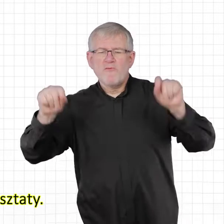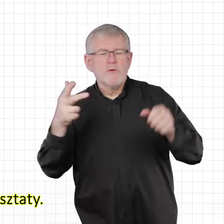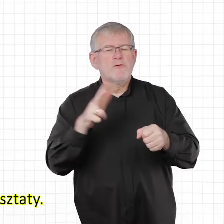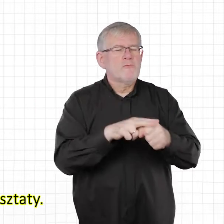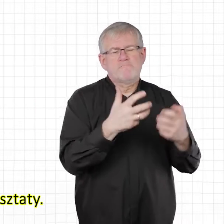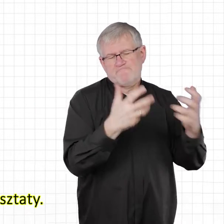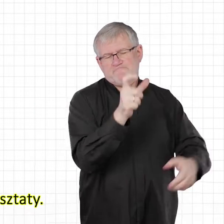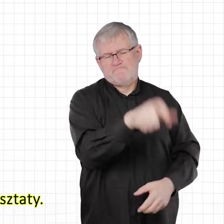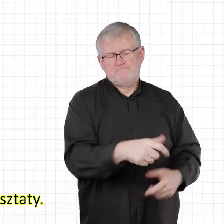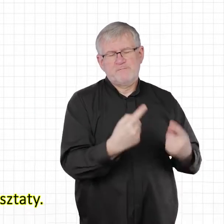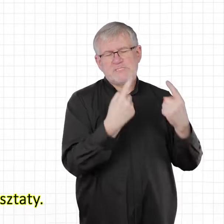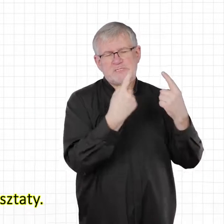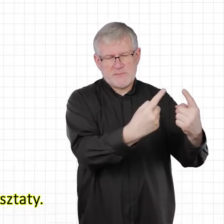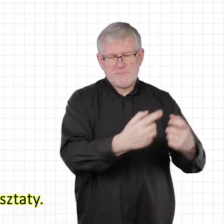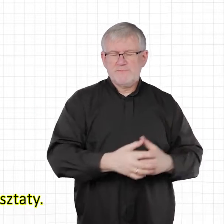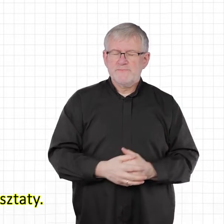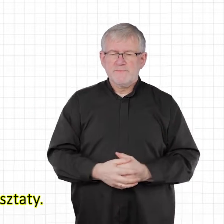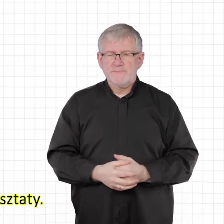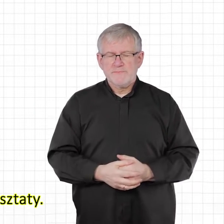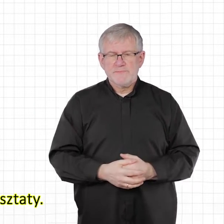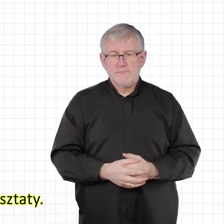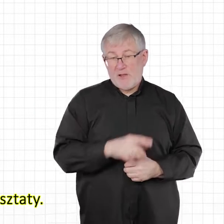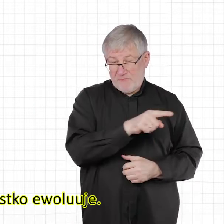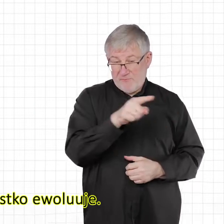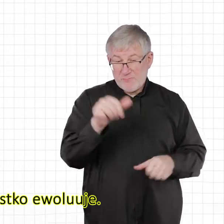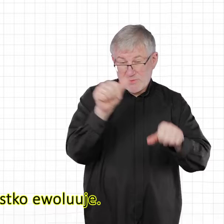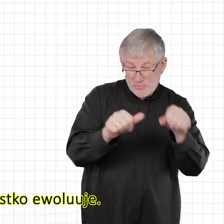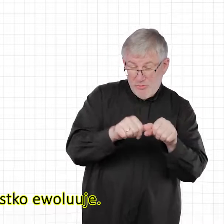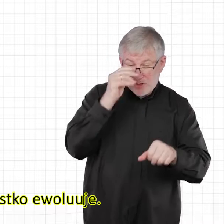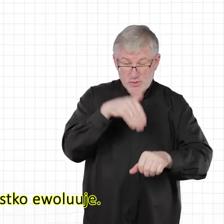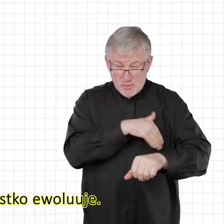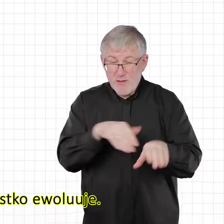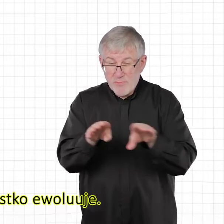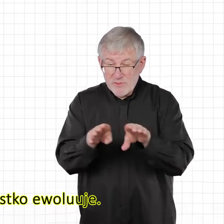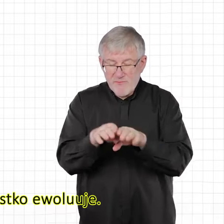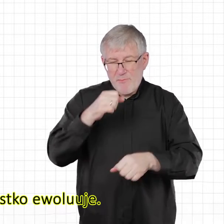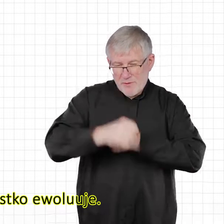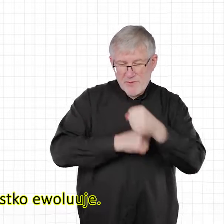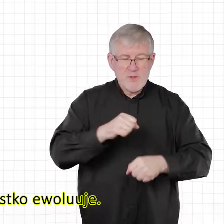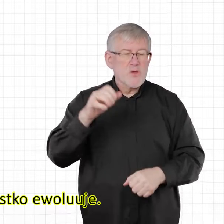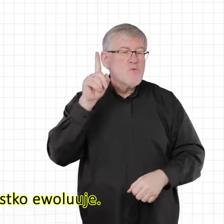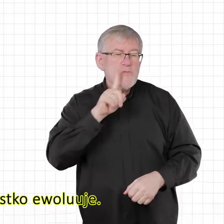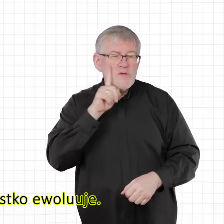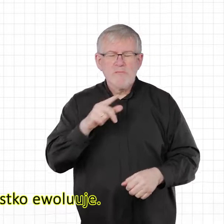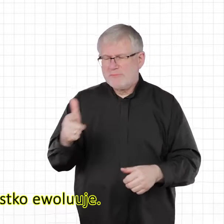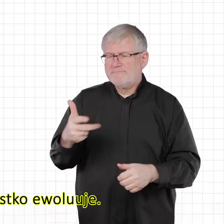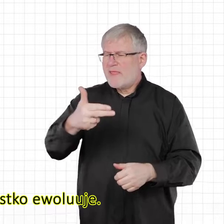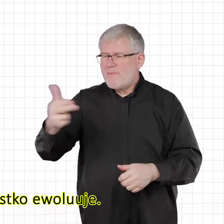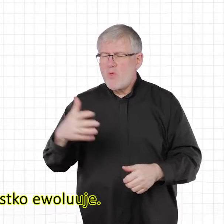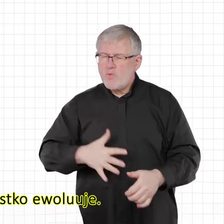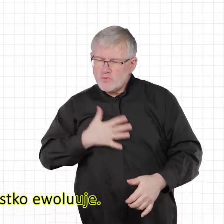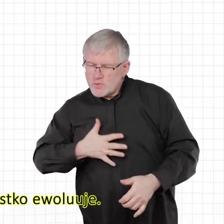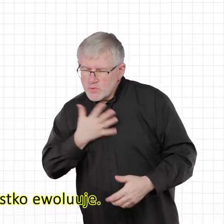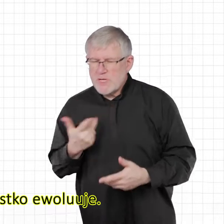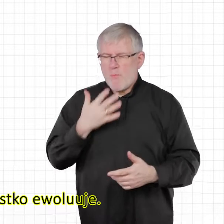said, pilot projects and workshops, and that has been very exciting to see